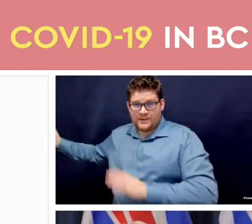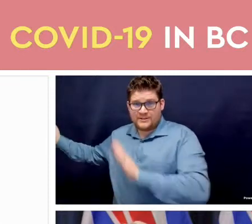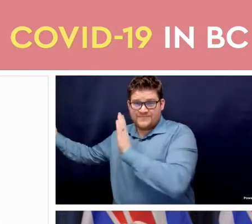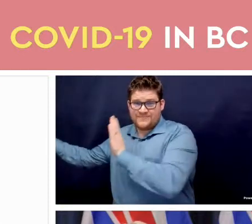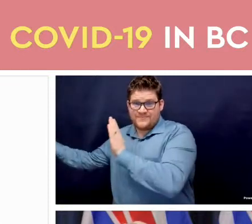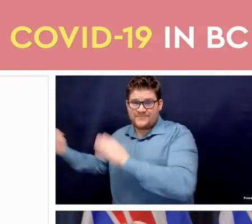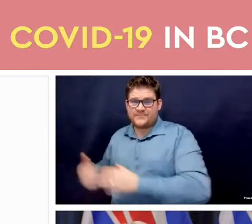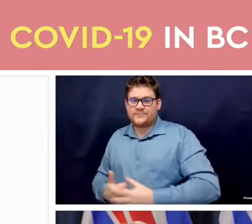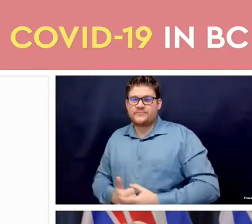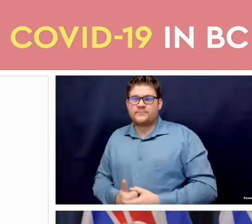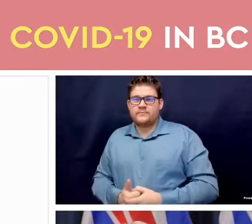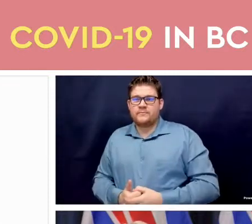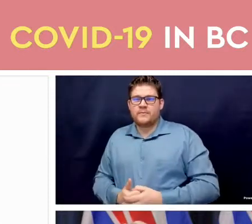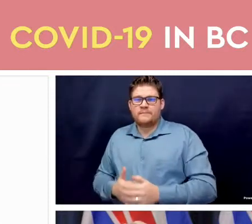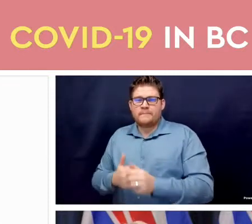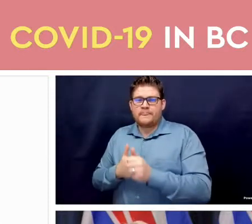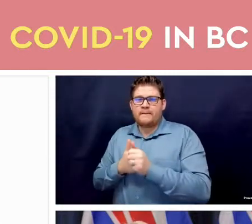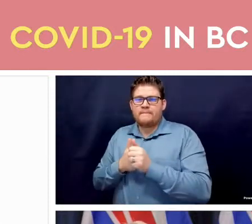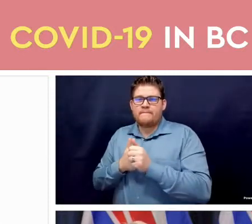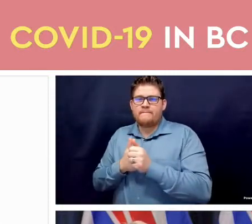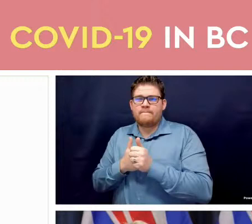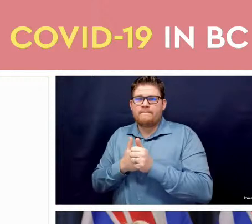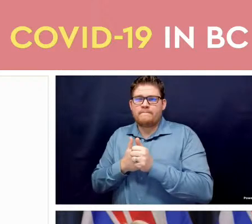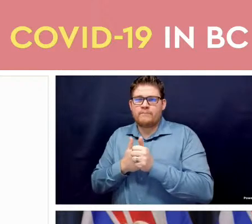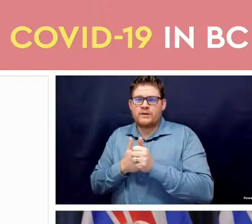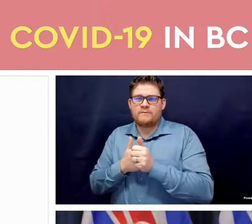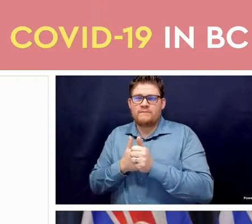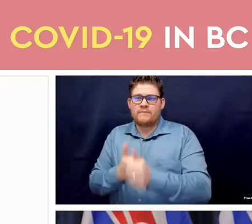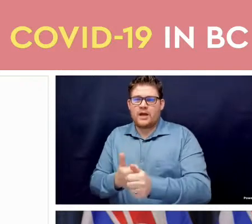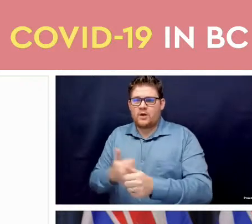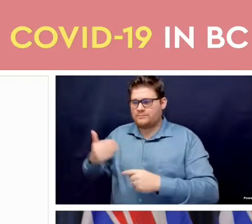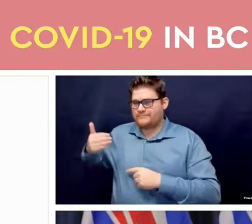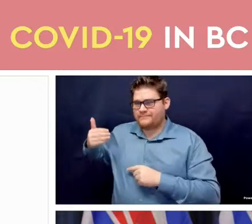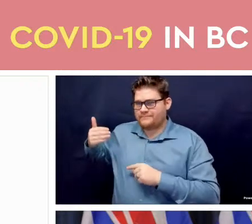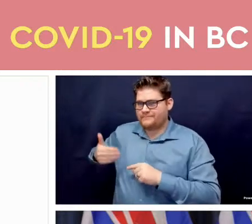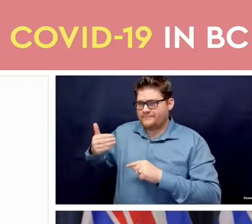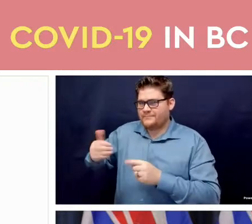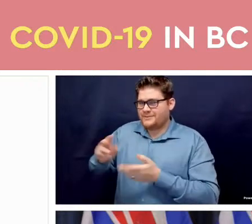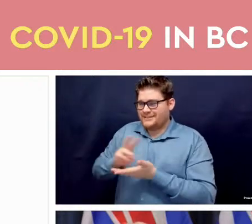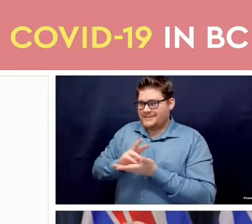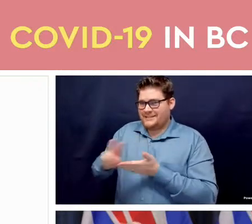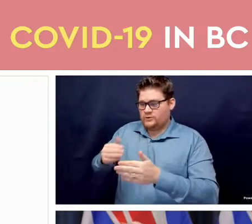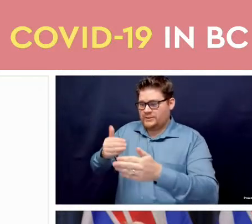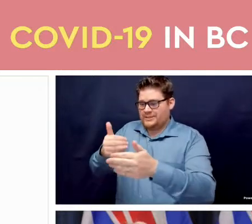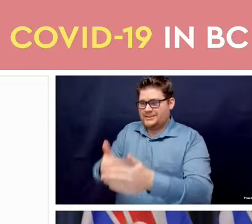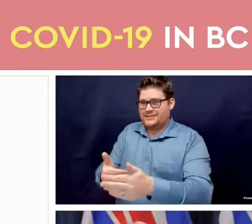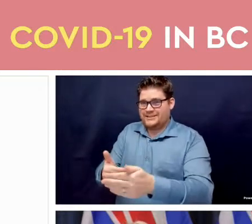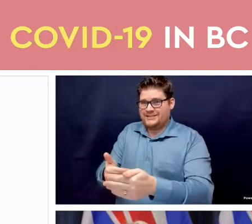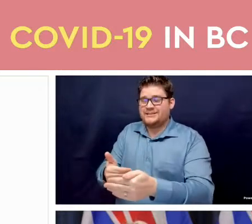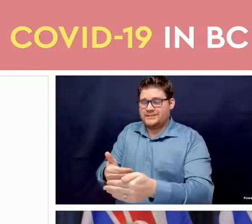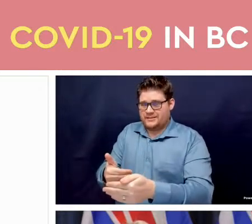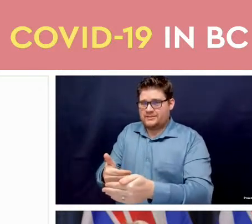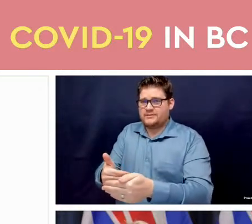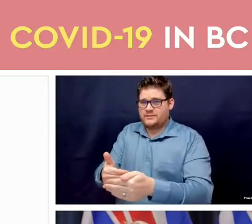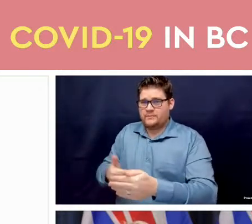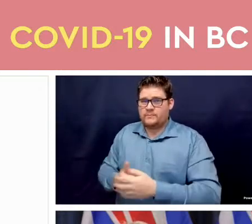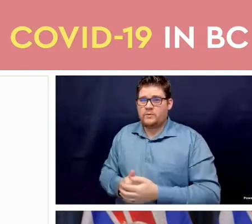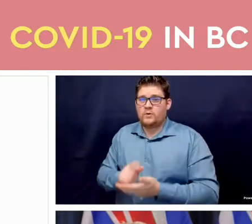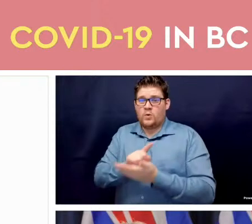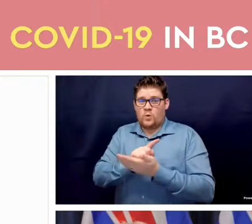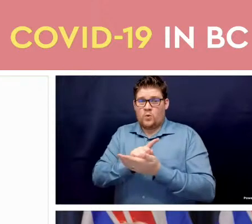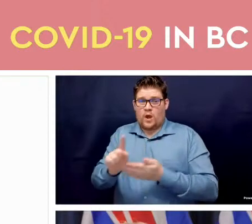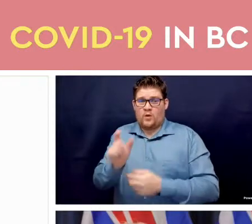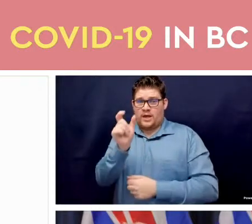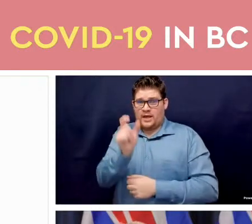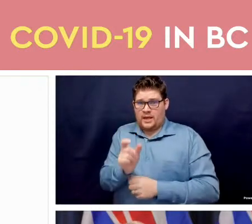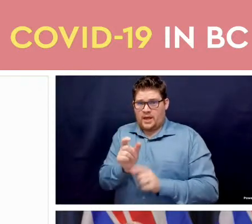There's still a number of people who have been admitted to hospital who we don't yet have a sequence, a whole genome sequence, because there's a delay in being able to do